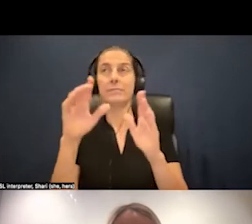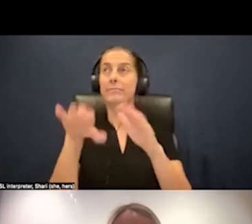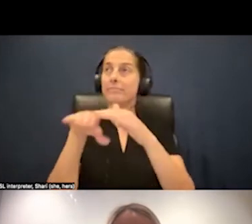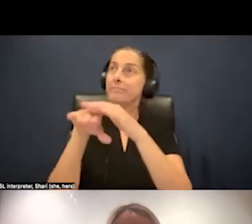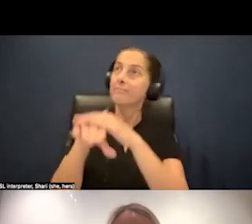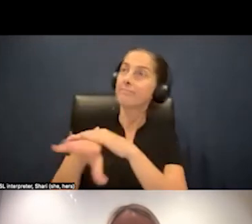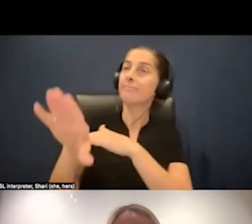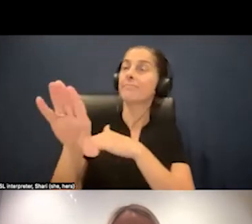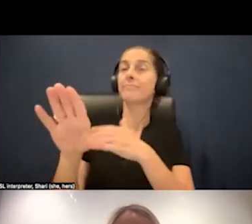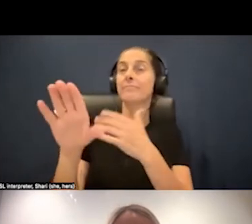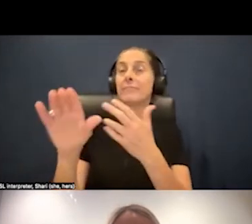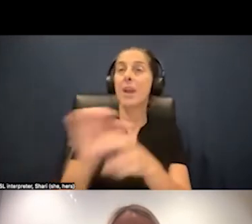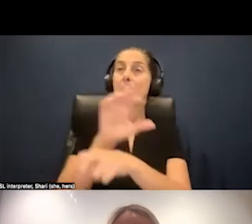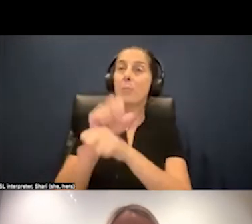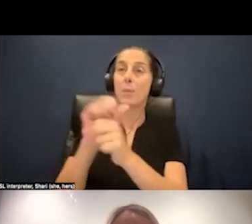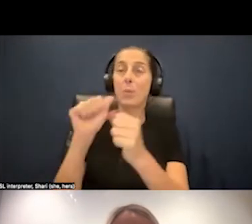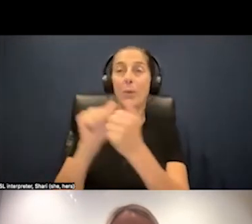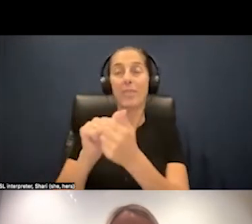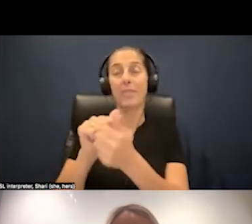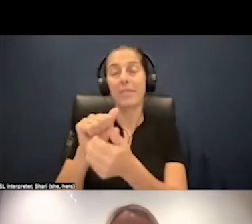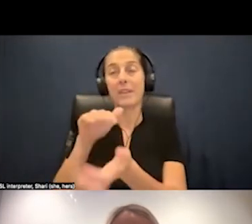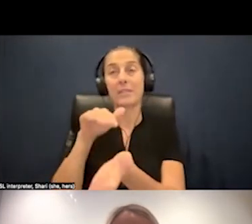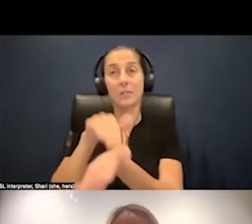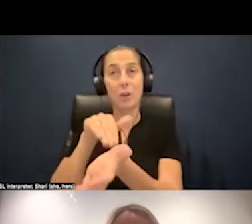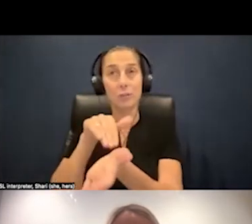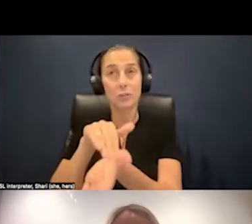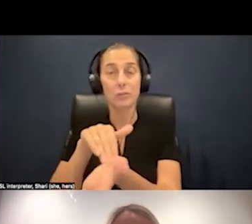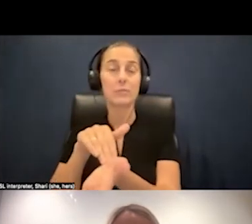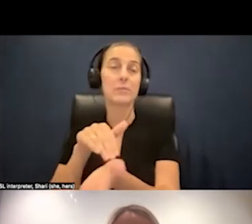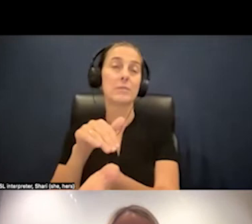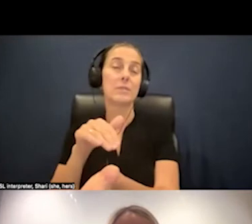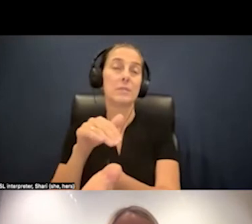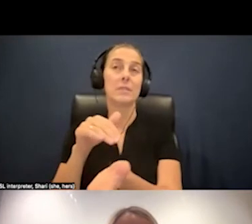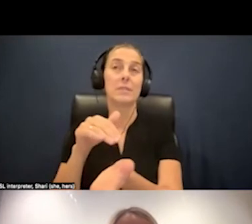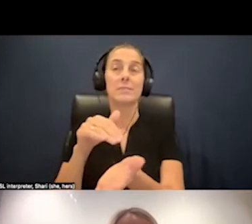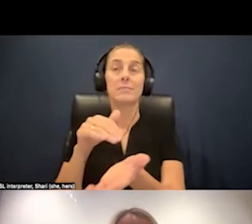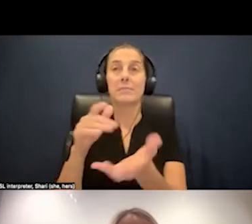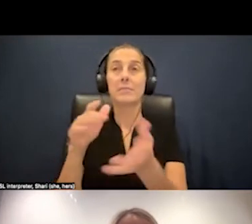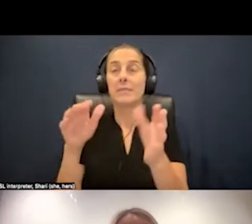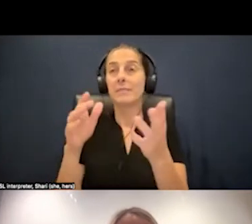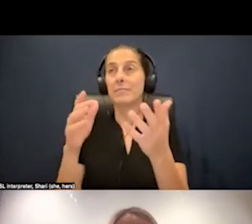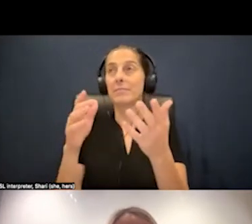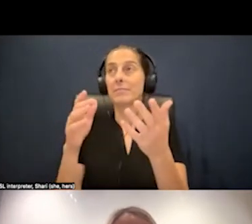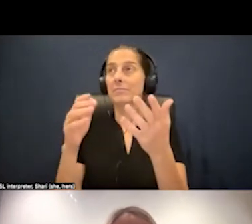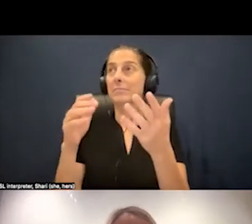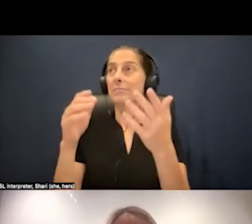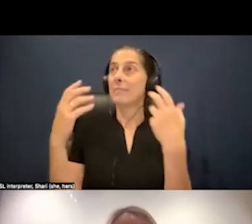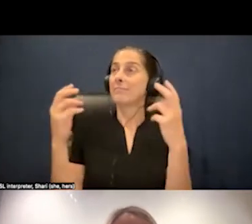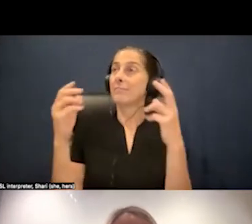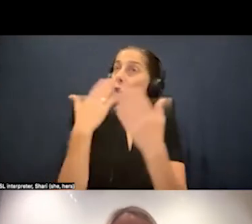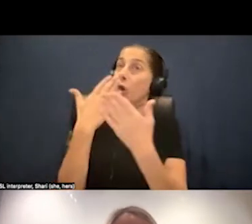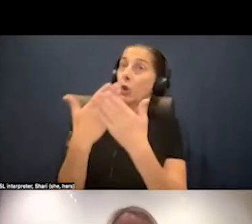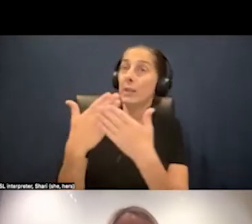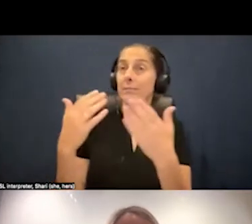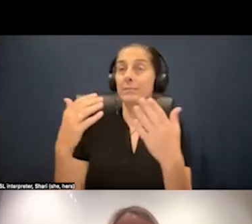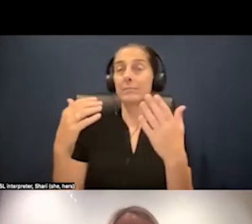visit with a clinician, is that it is accessible. And I mean this in a really expansive